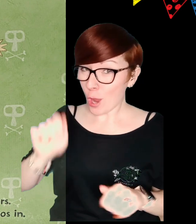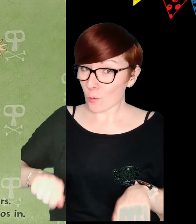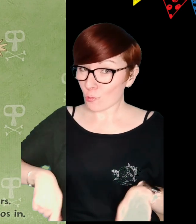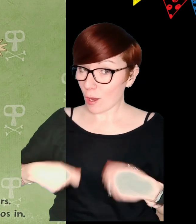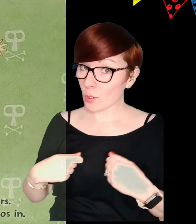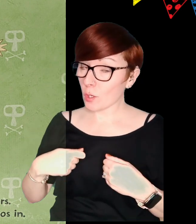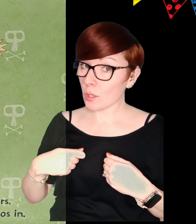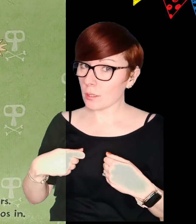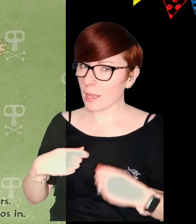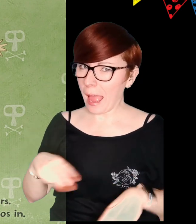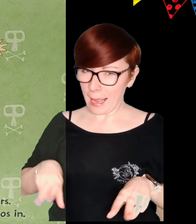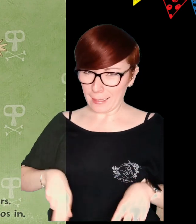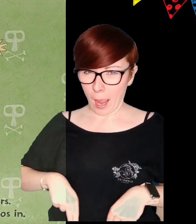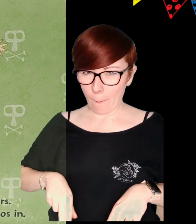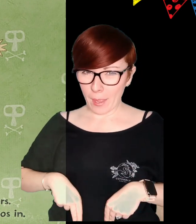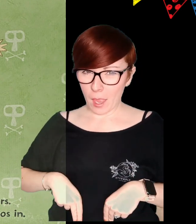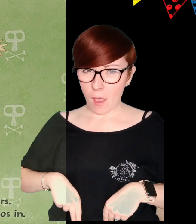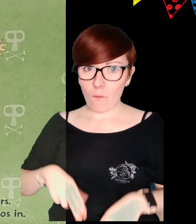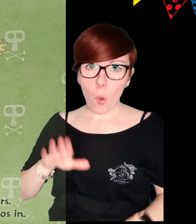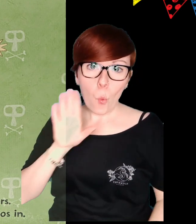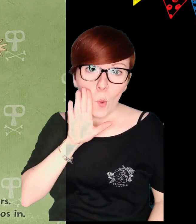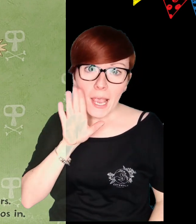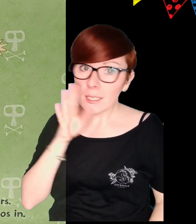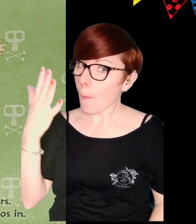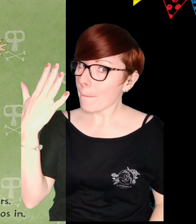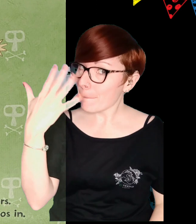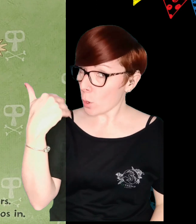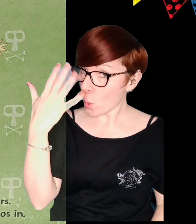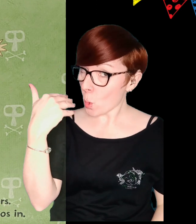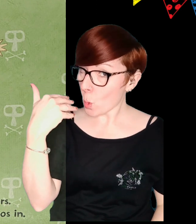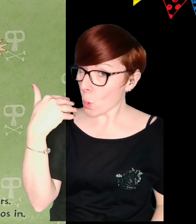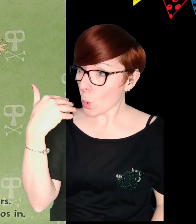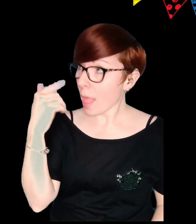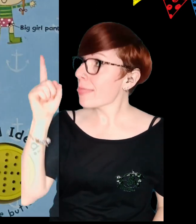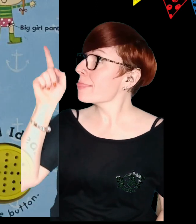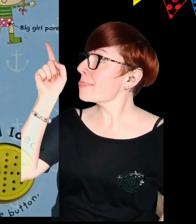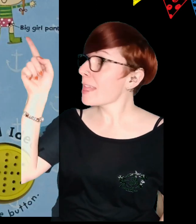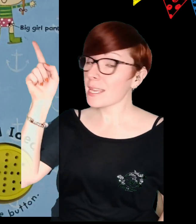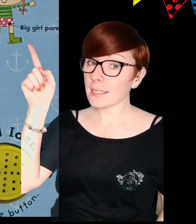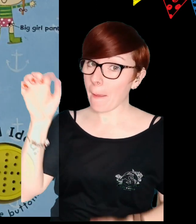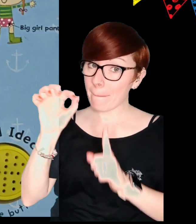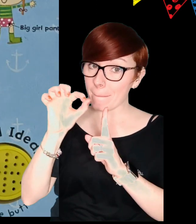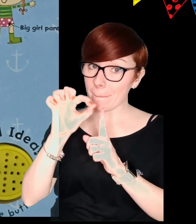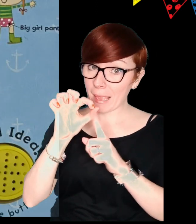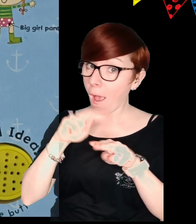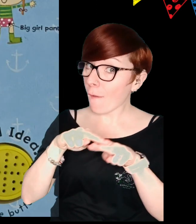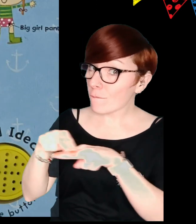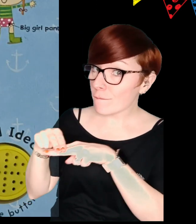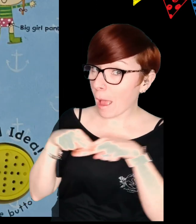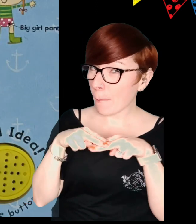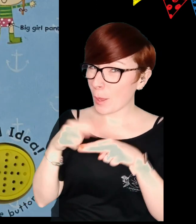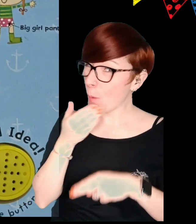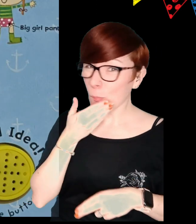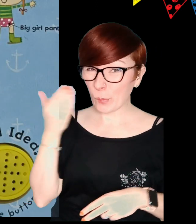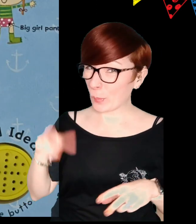big pirate trousers. He uses nappies to do wheeze and poos in. This is